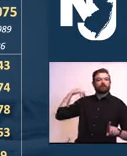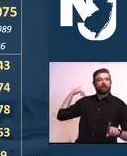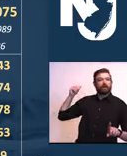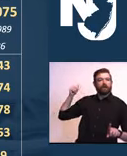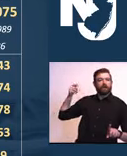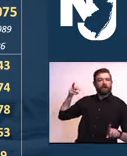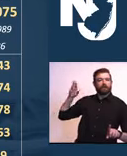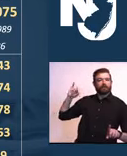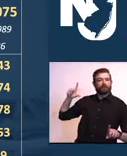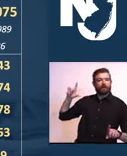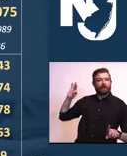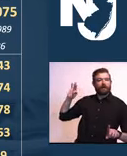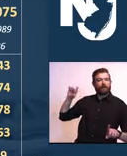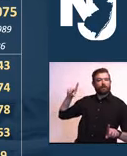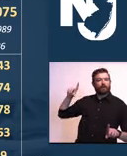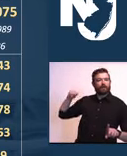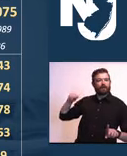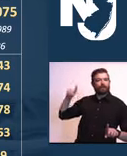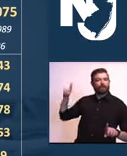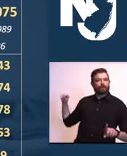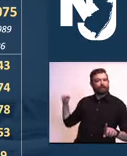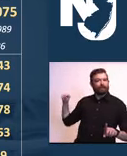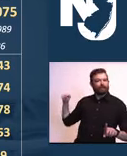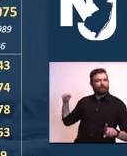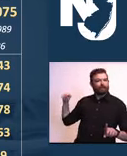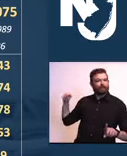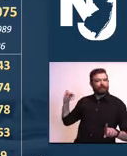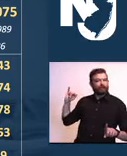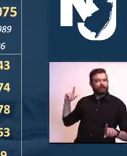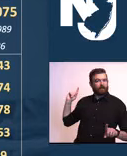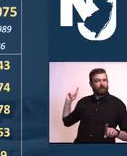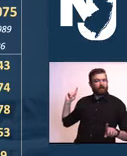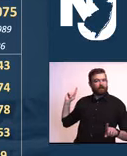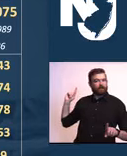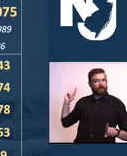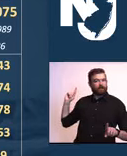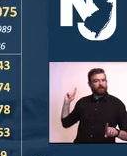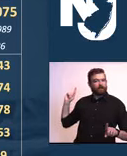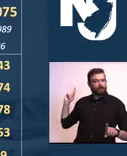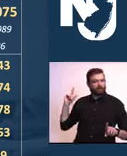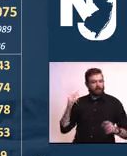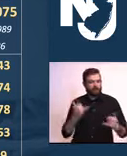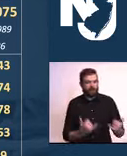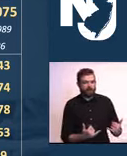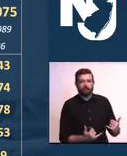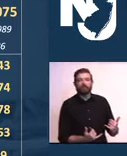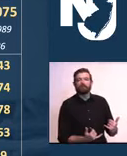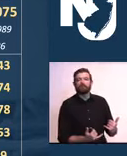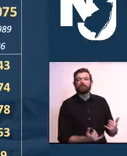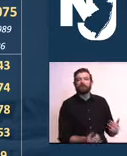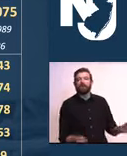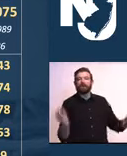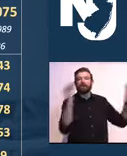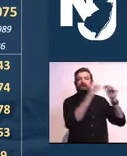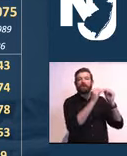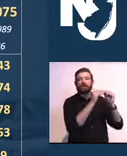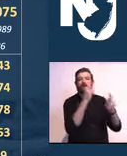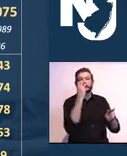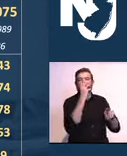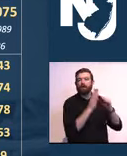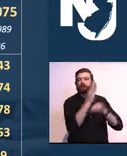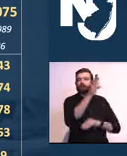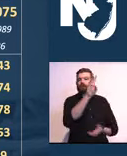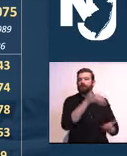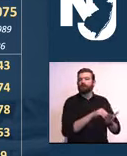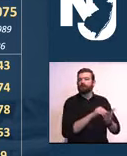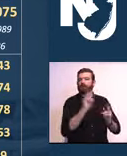29th, 2020 to be exact, was the last day that we had more than 6,000 folks in our hospitals. These